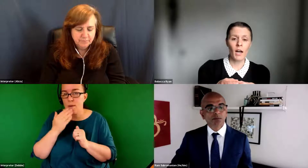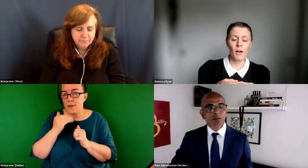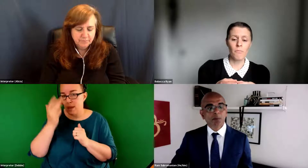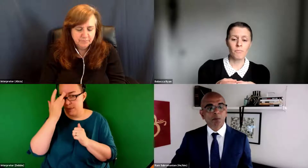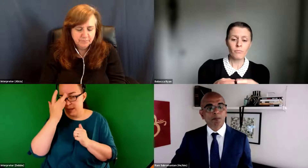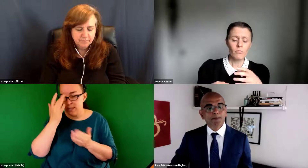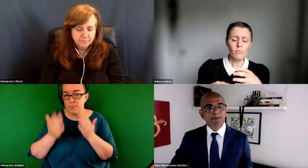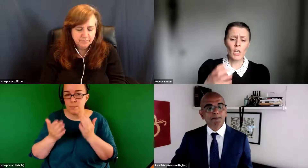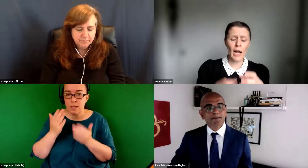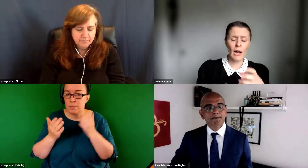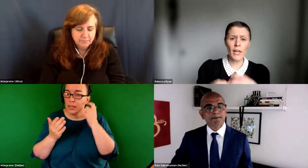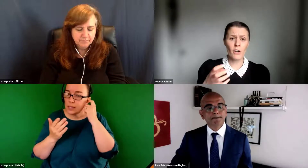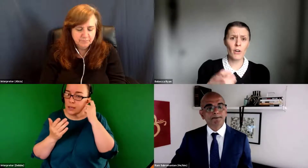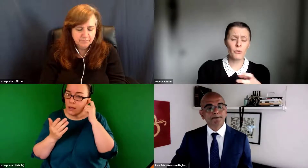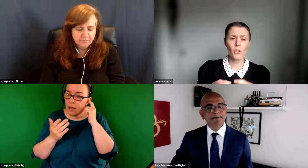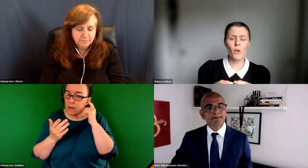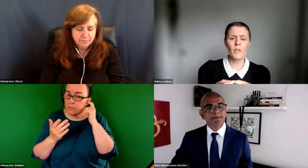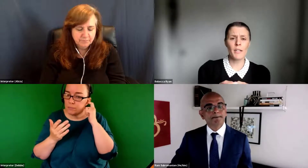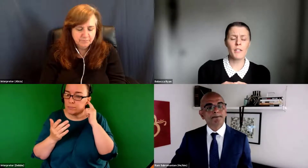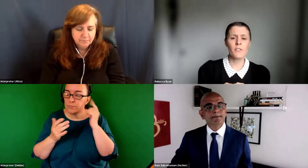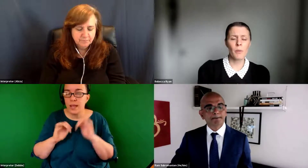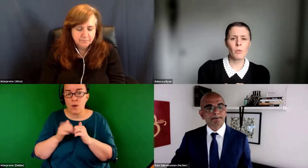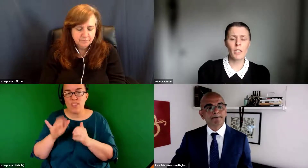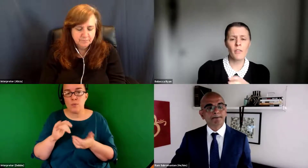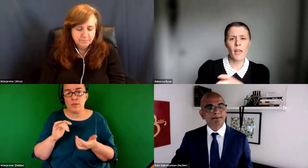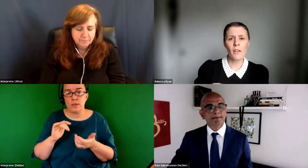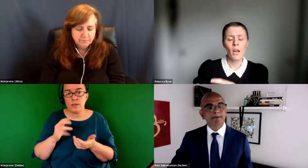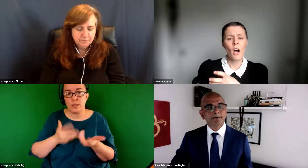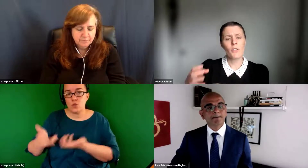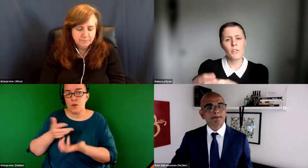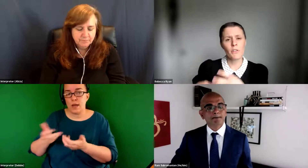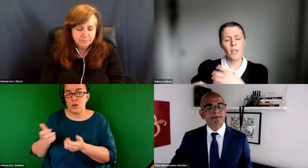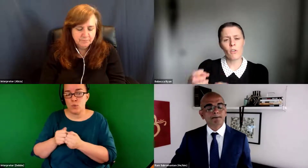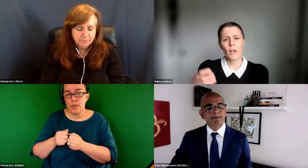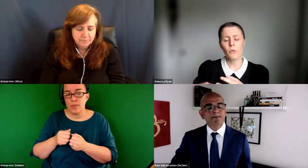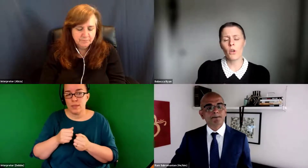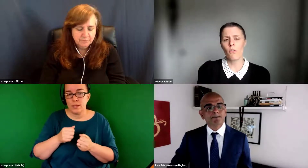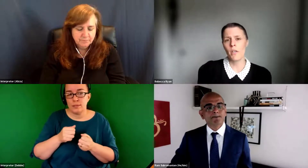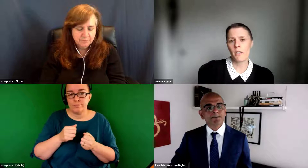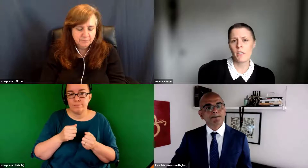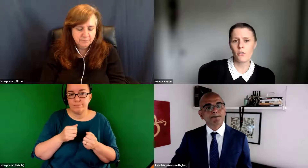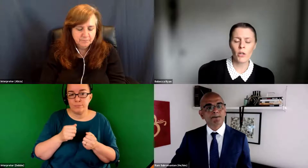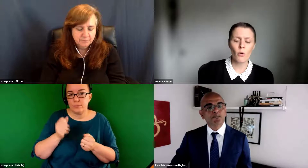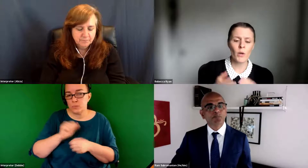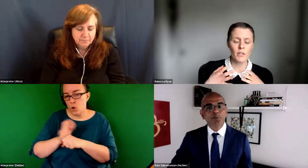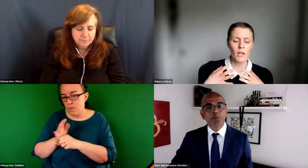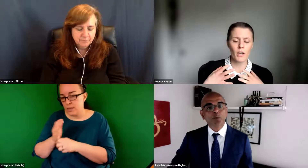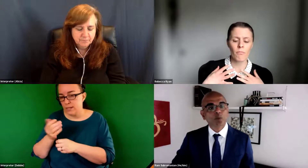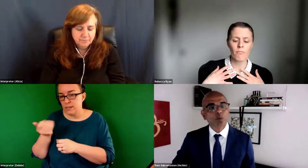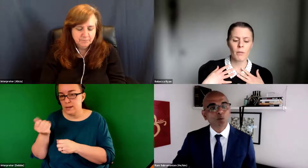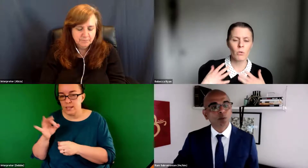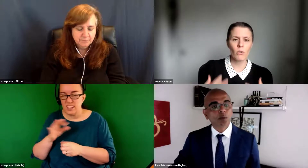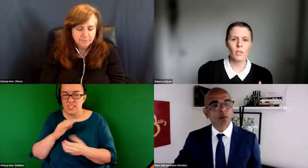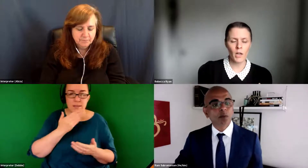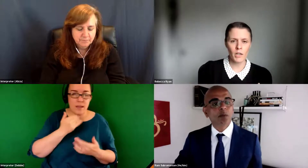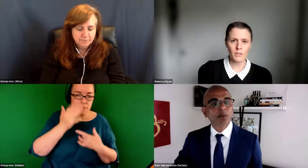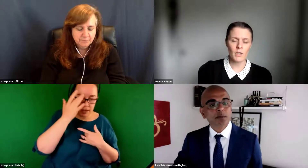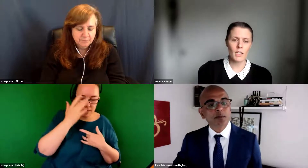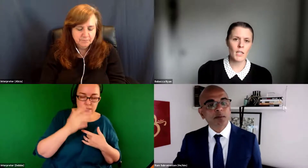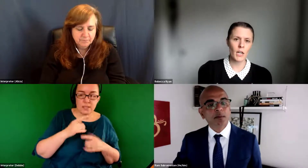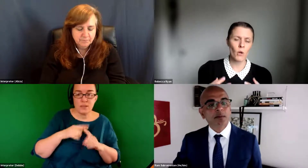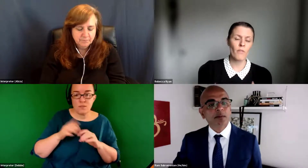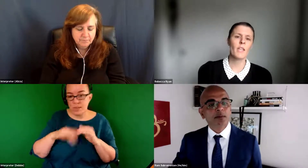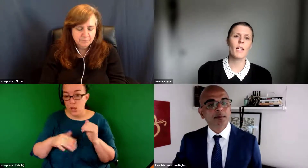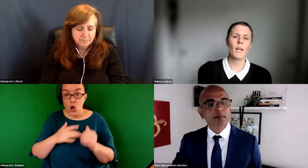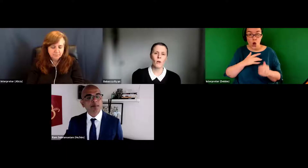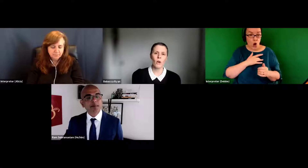maybe how that interacts with COVID-19 separately than heart disease interacts with COVID-19. So I don't want to implore the audience to